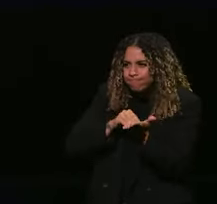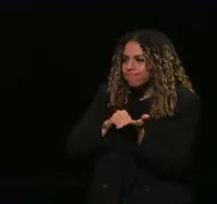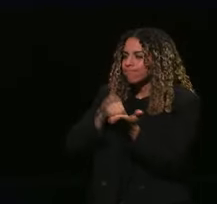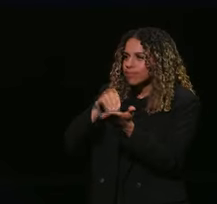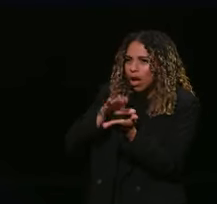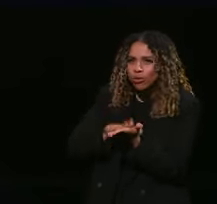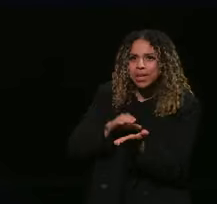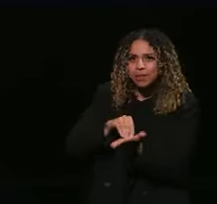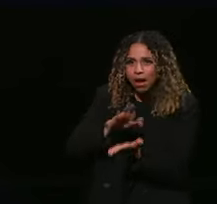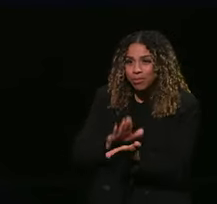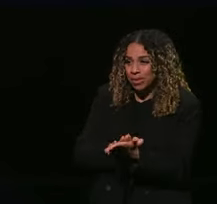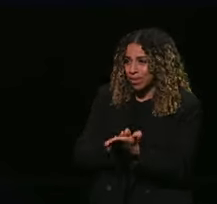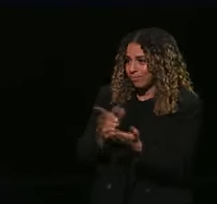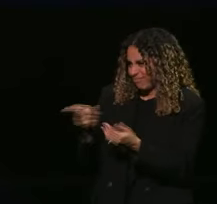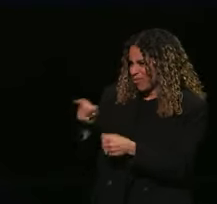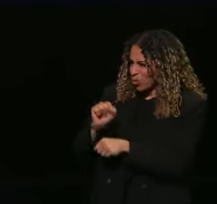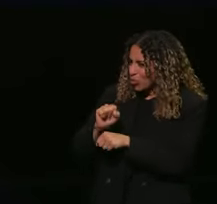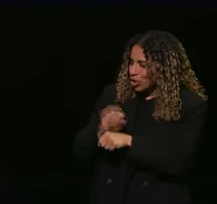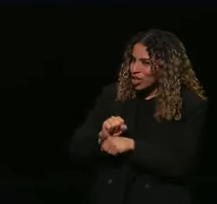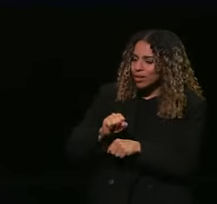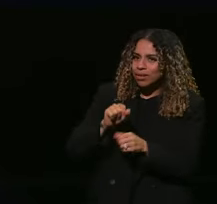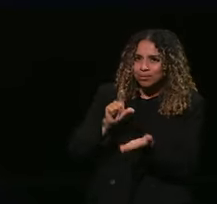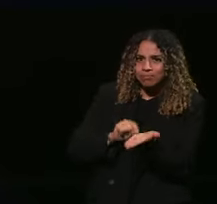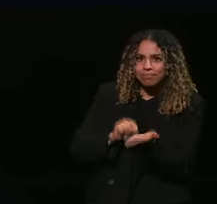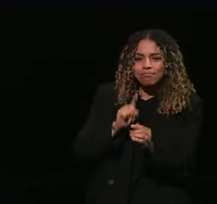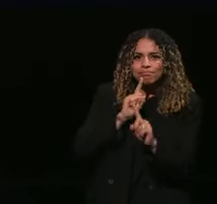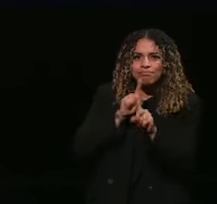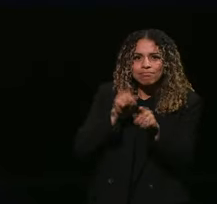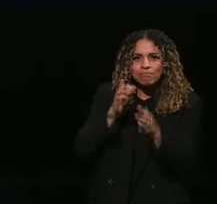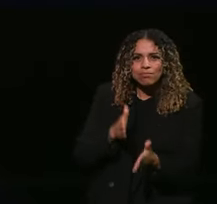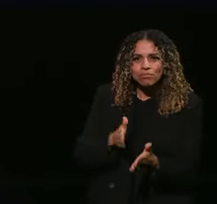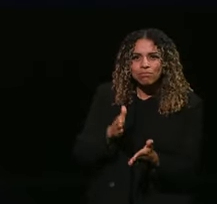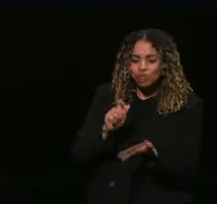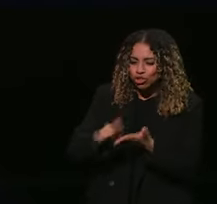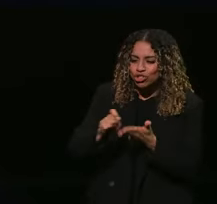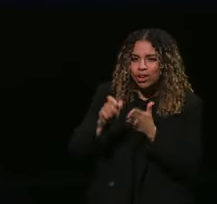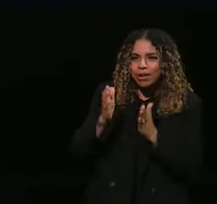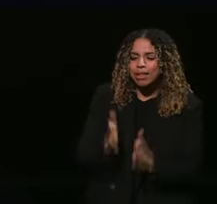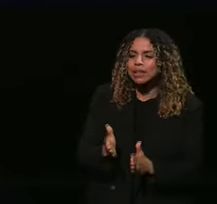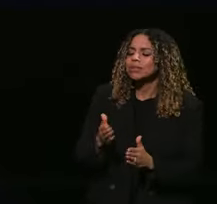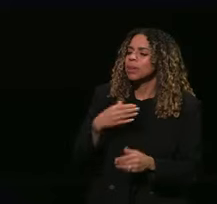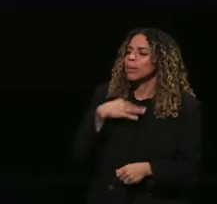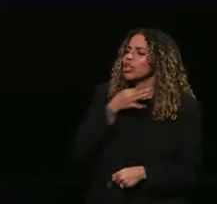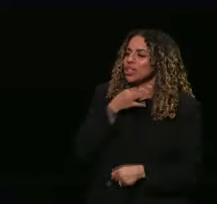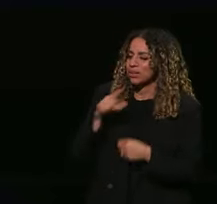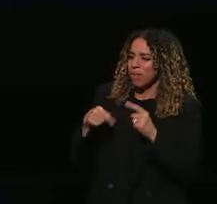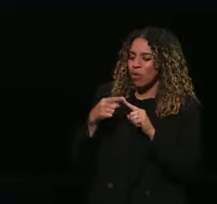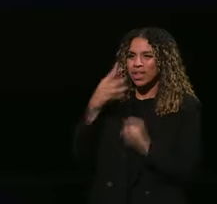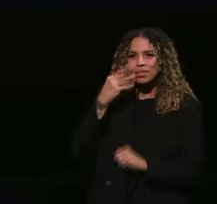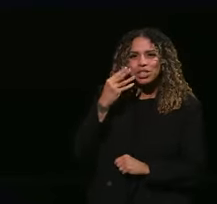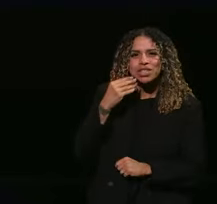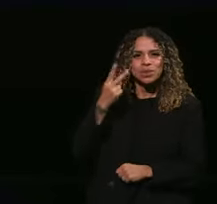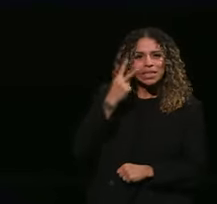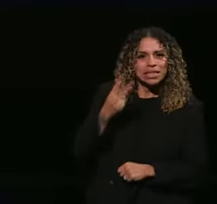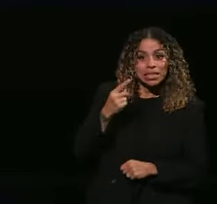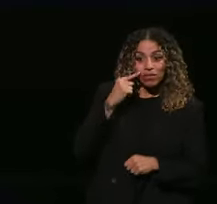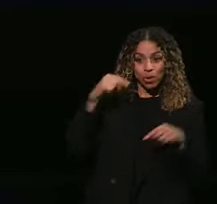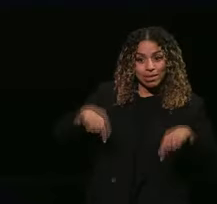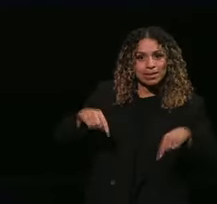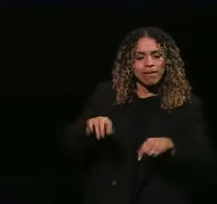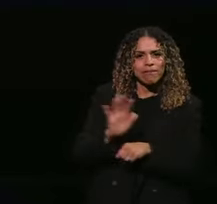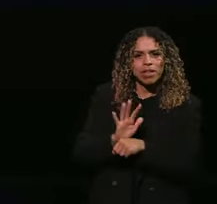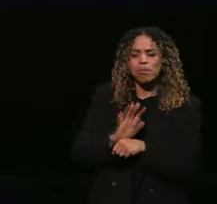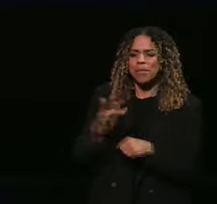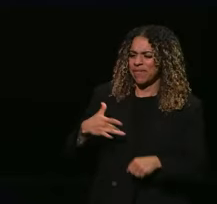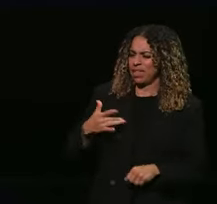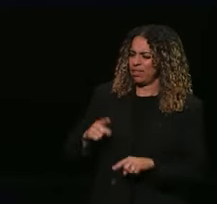as a journalist. What about this experience, though, the experience that we see unfolding in this film, felt different